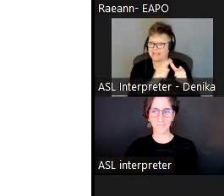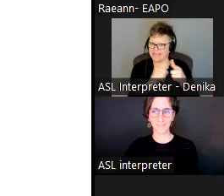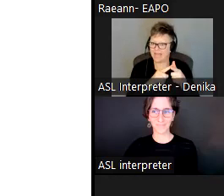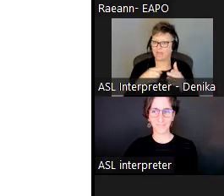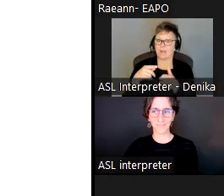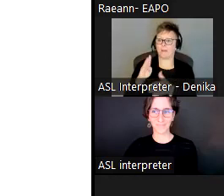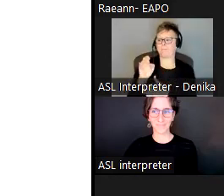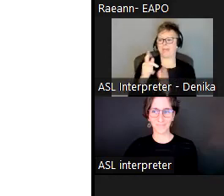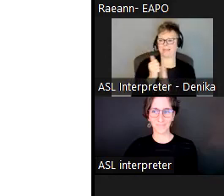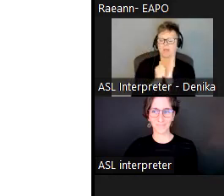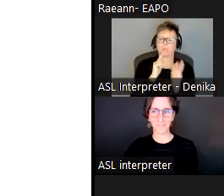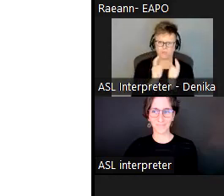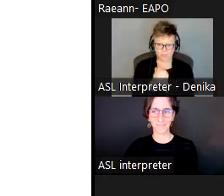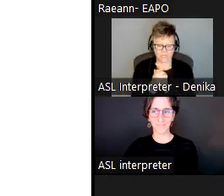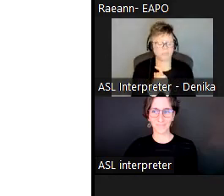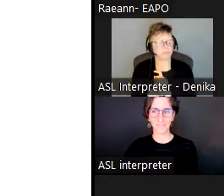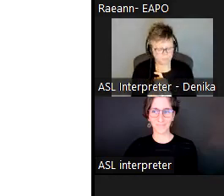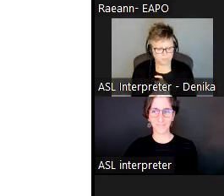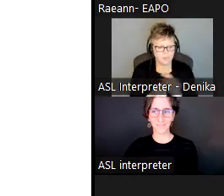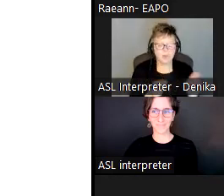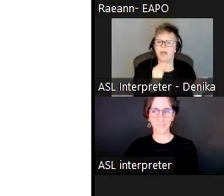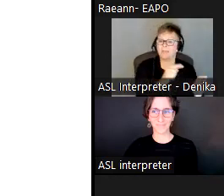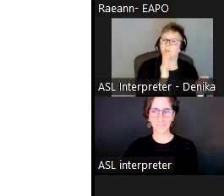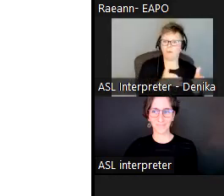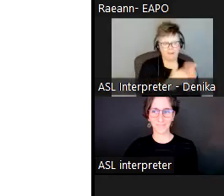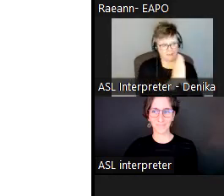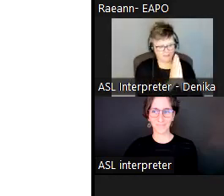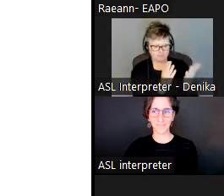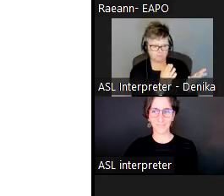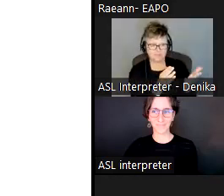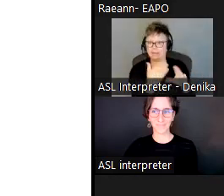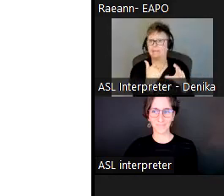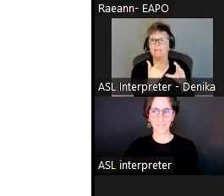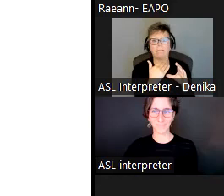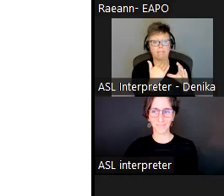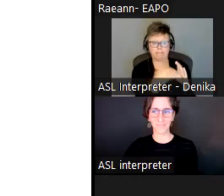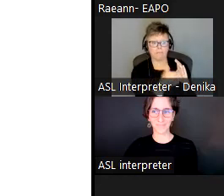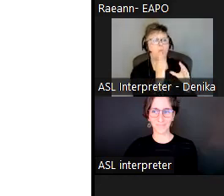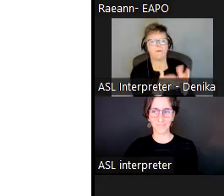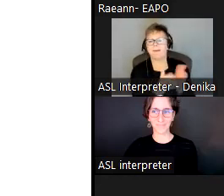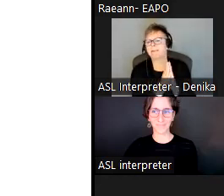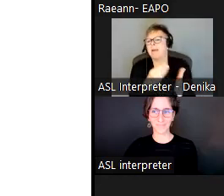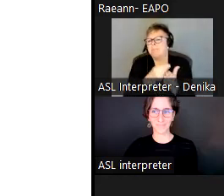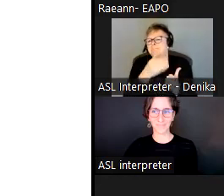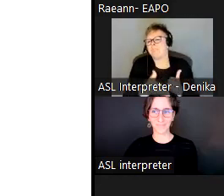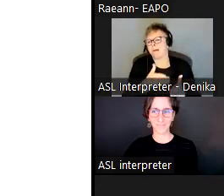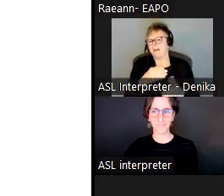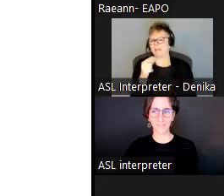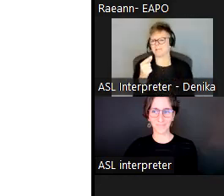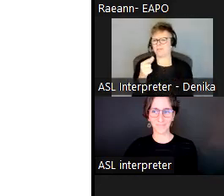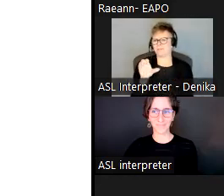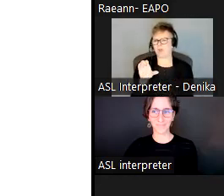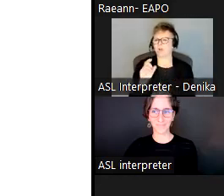also send an email to an employee asking them to purchase gift cards for various reasons. And